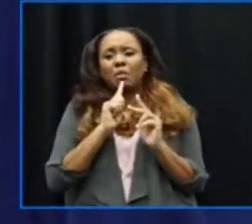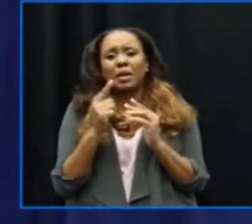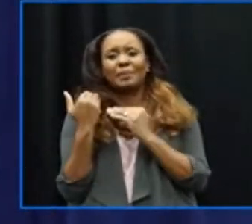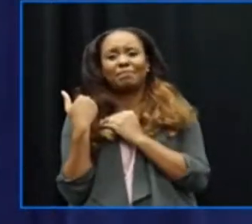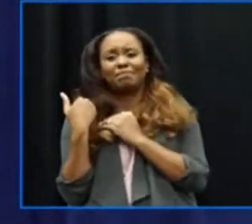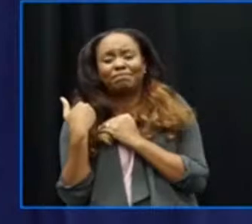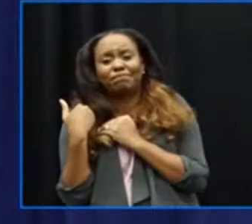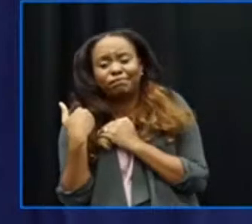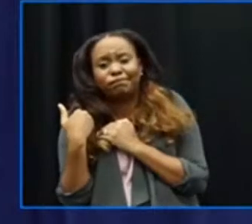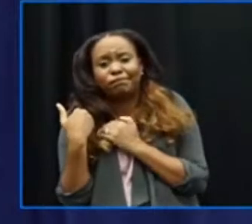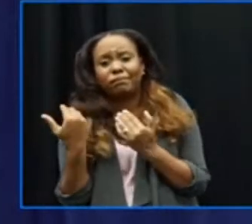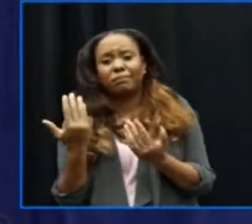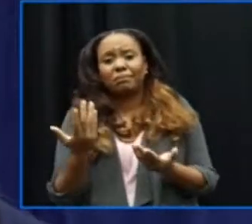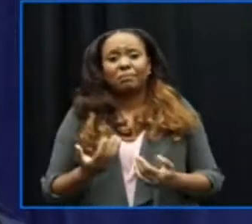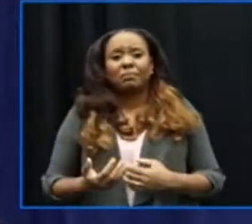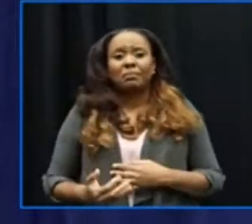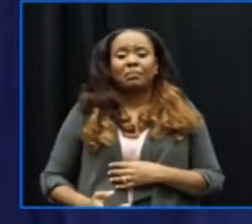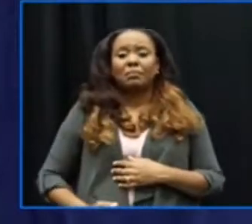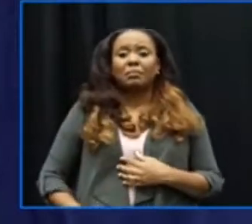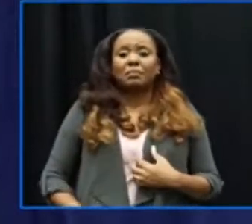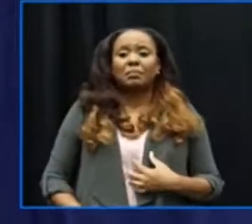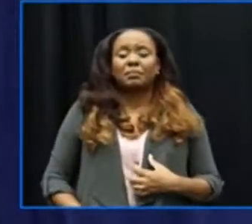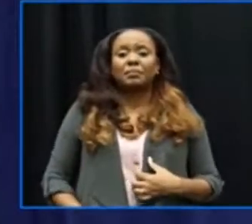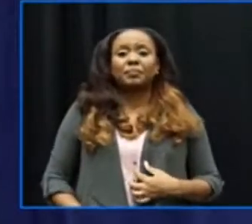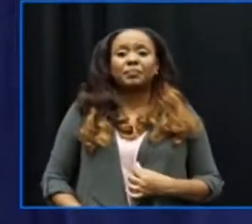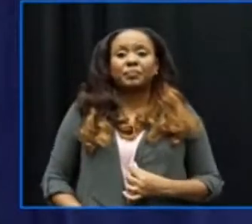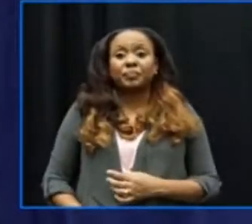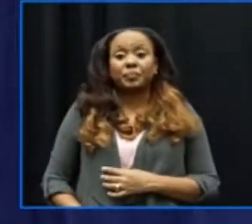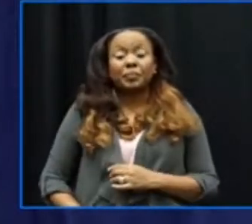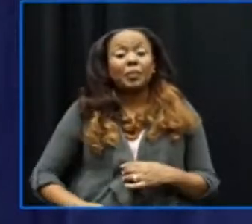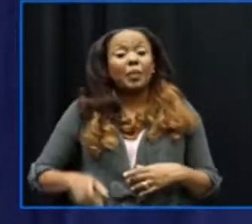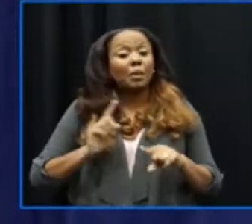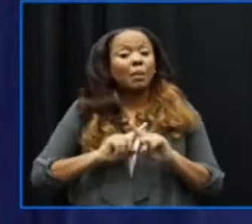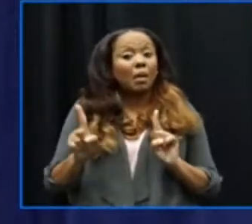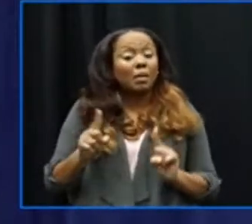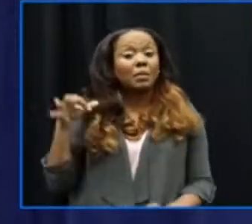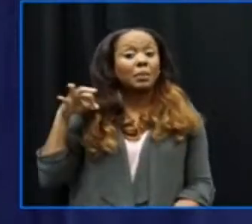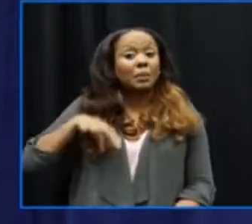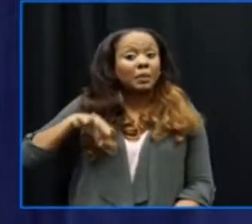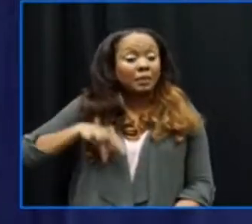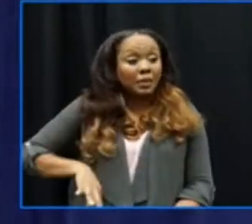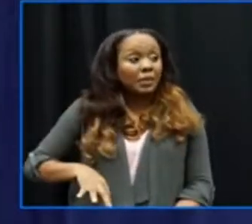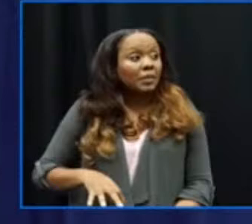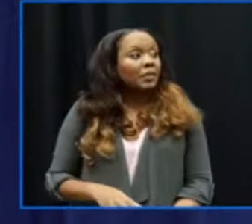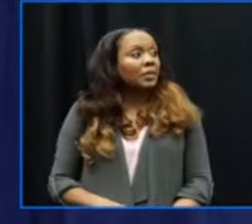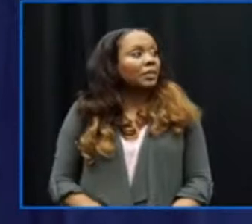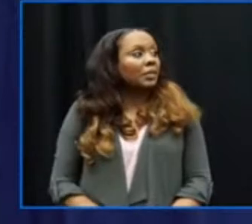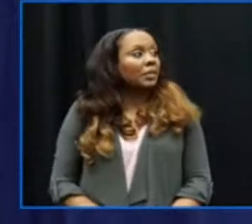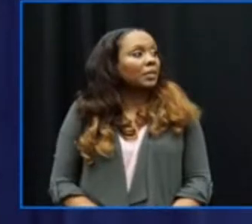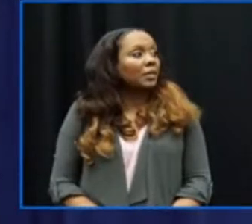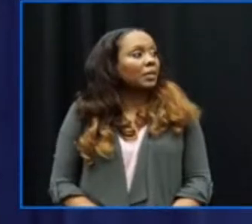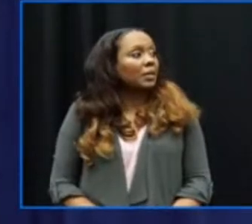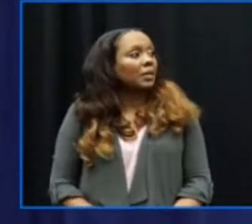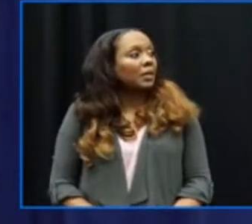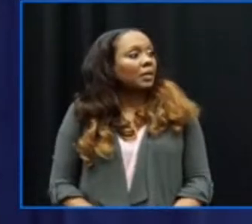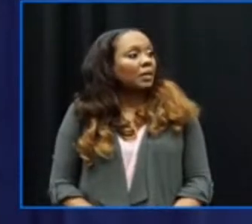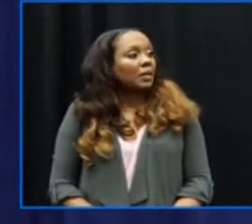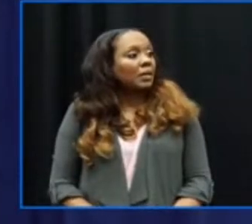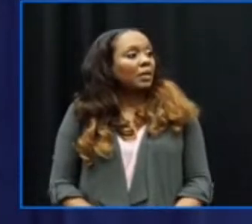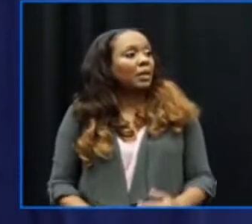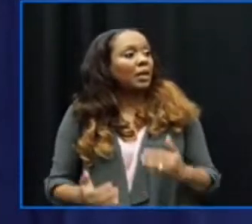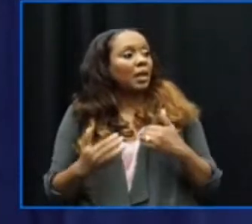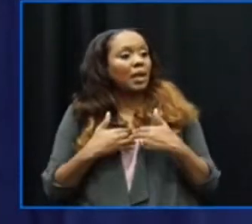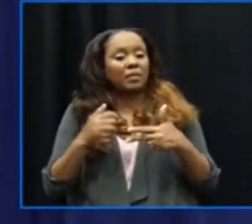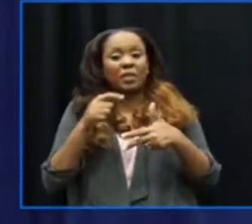road. So that, on the benefit side, there are three main options, and I'll start at the